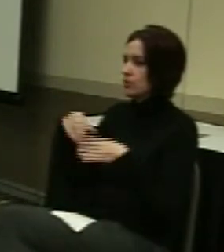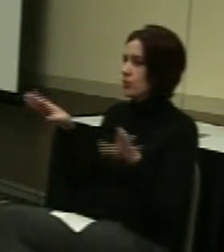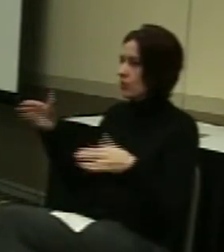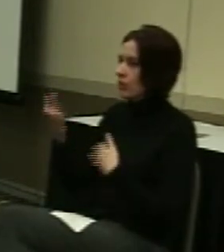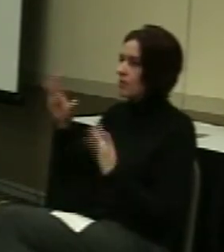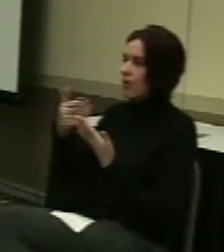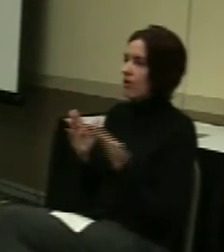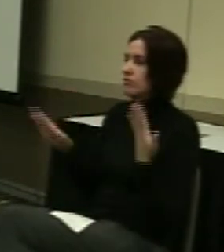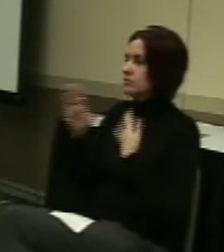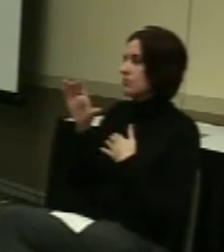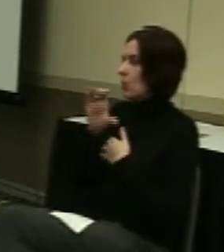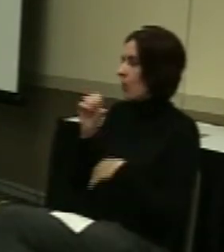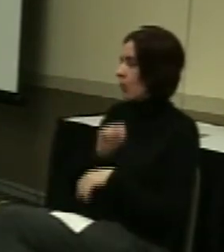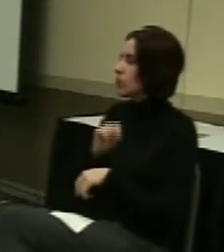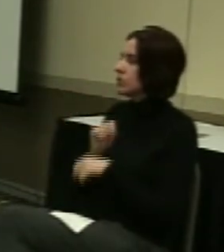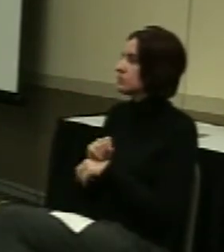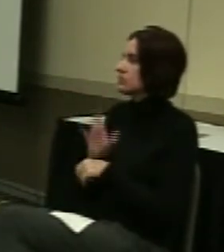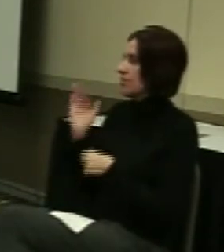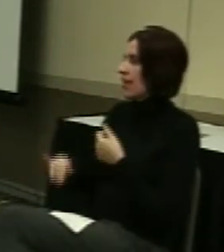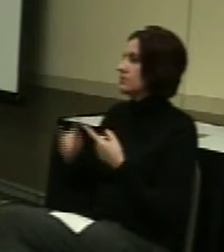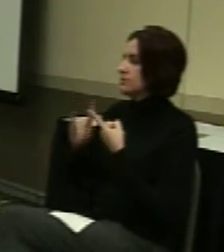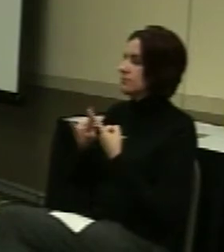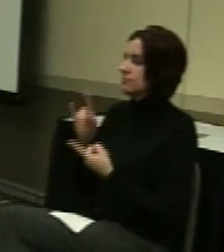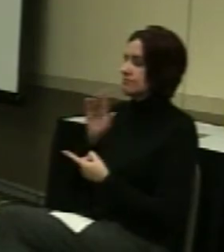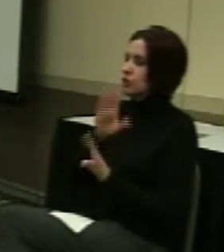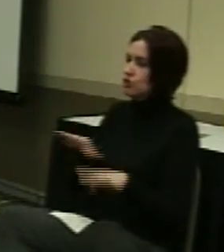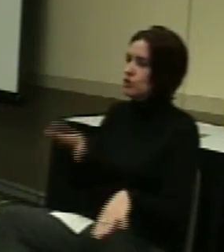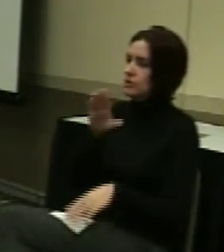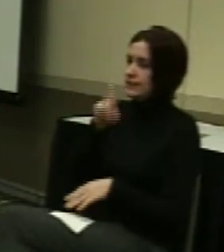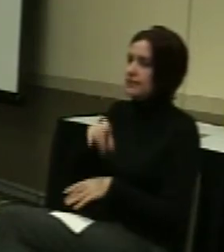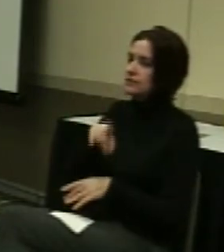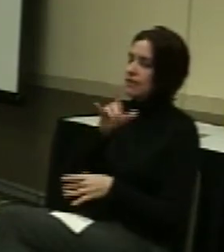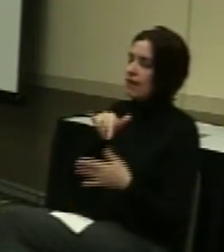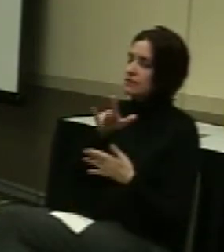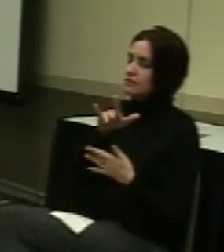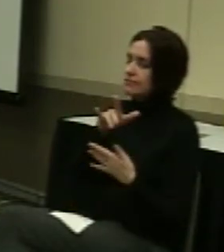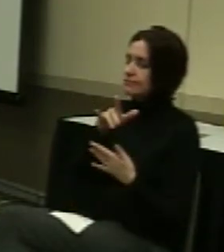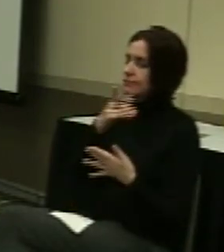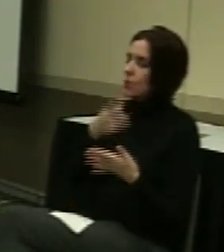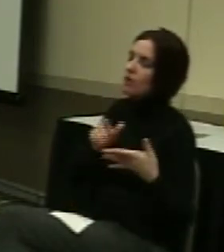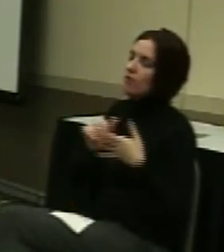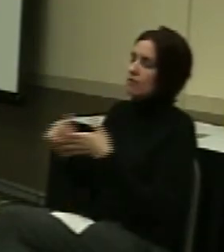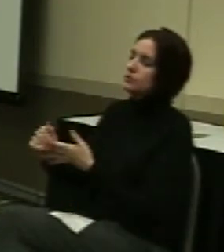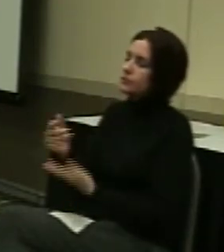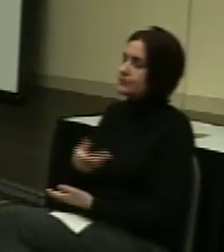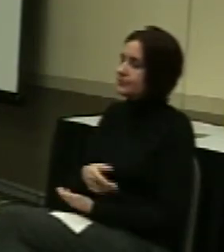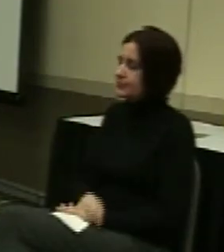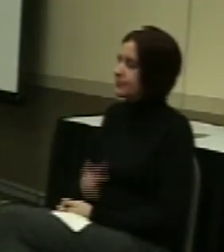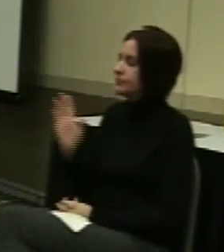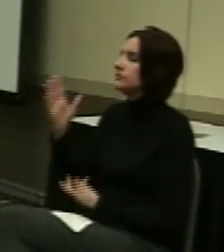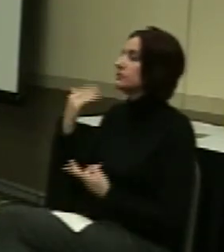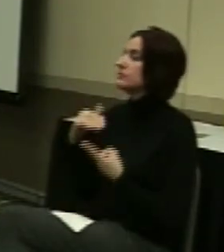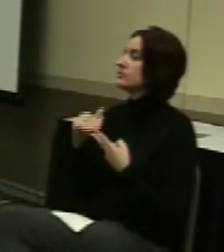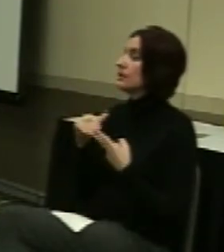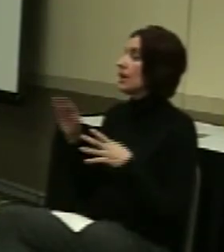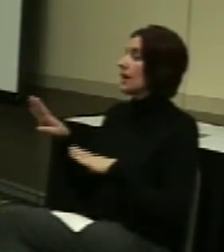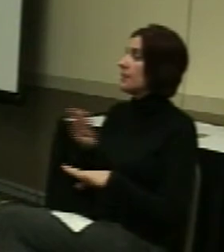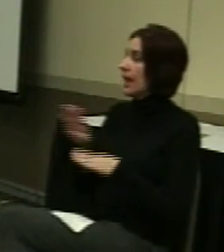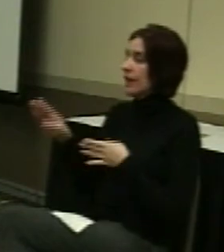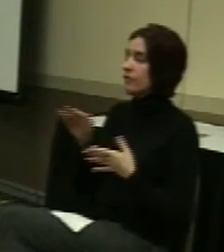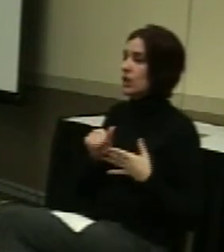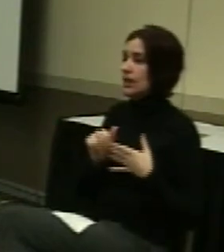colleagues. So that's, their needs are what guides you, And then behavior leads you on your way. You're